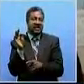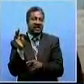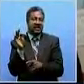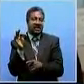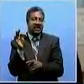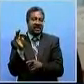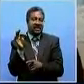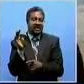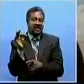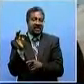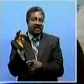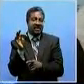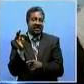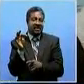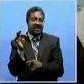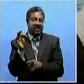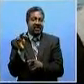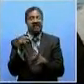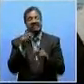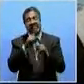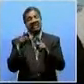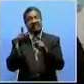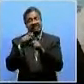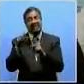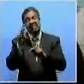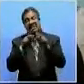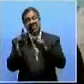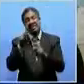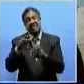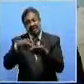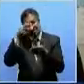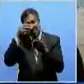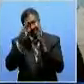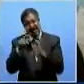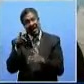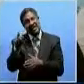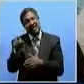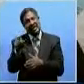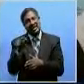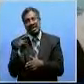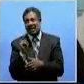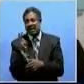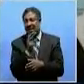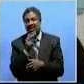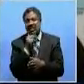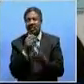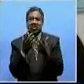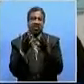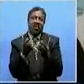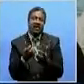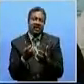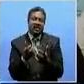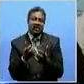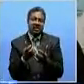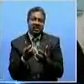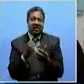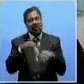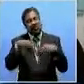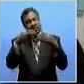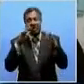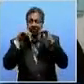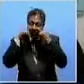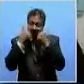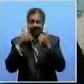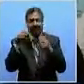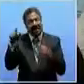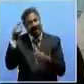cards resurfacing and all sorts of things. And we don't want people like that who want to imbalance the government. We